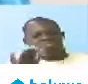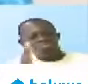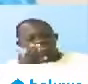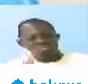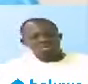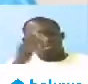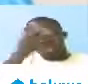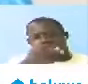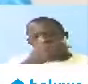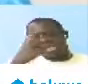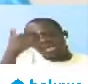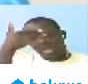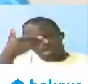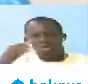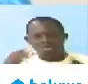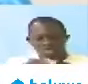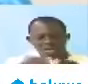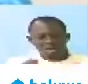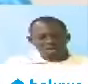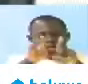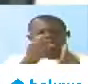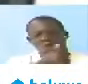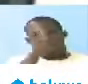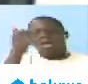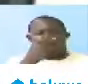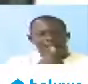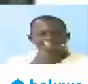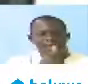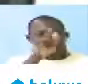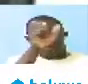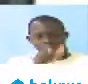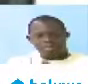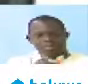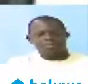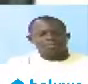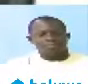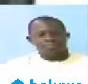89. Charles Taylor was in Liberia. So